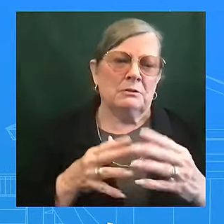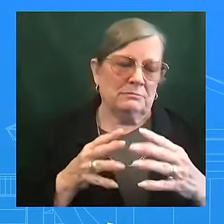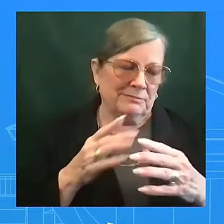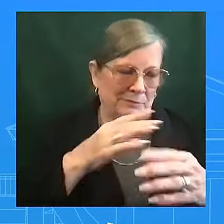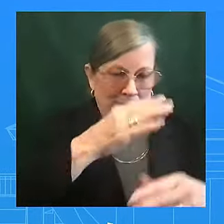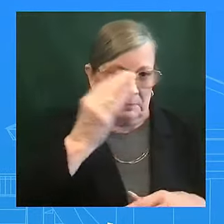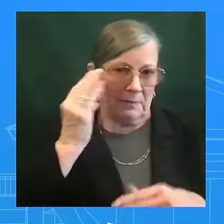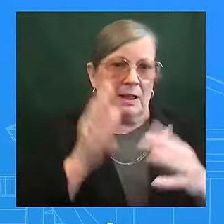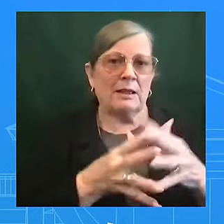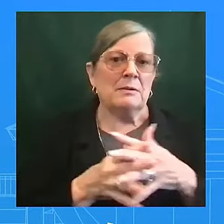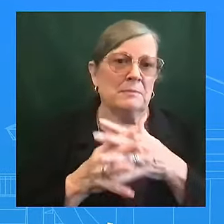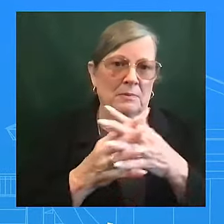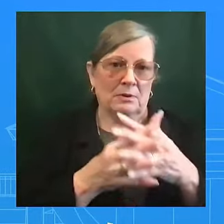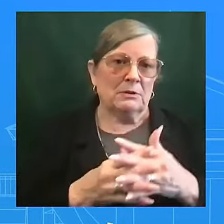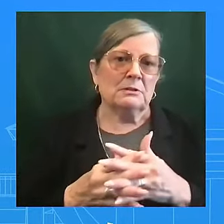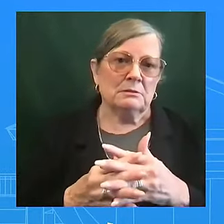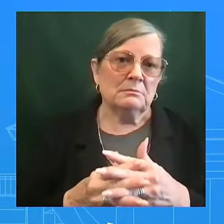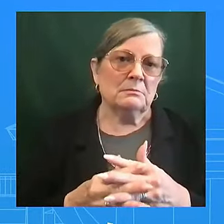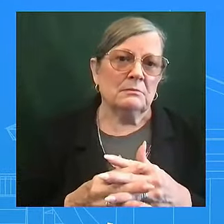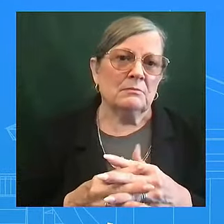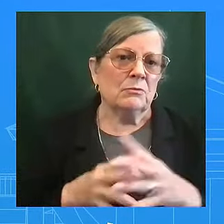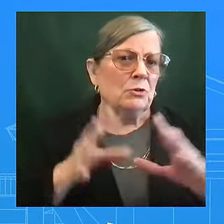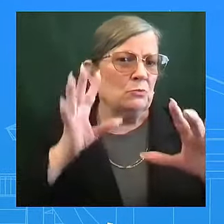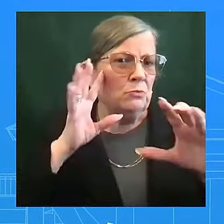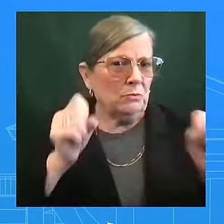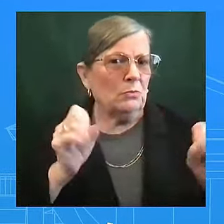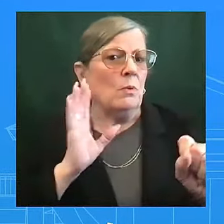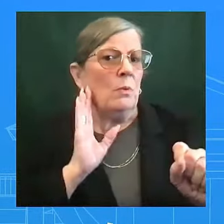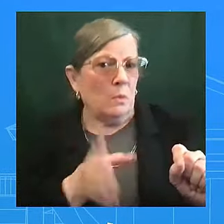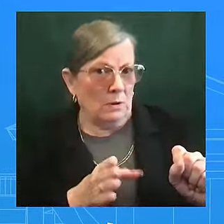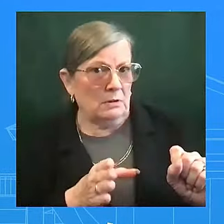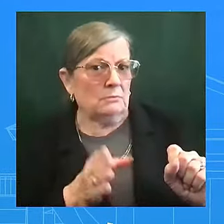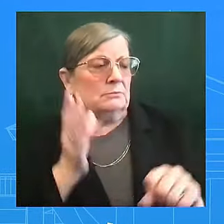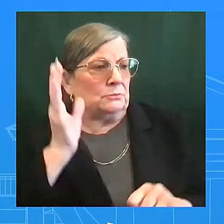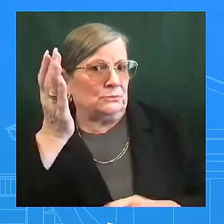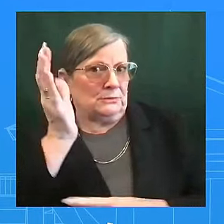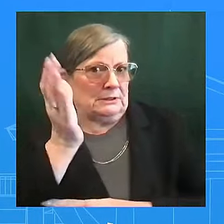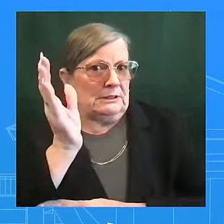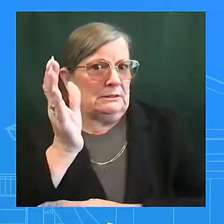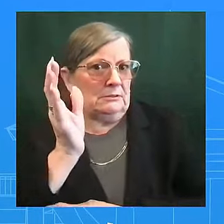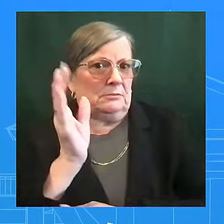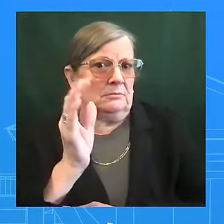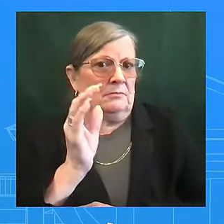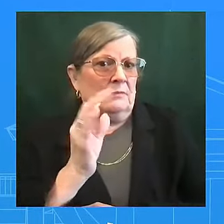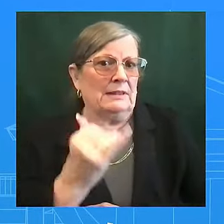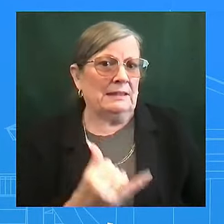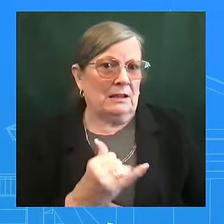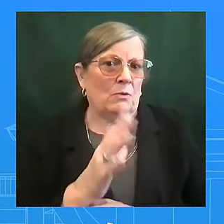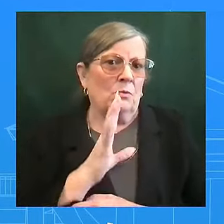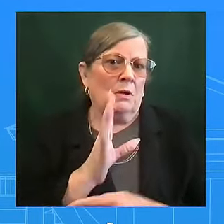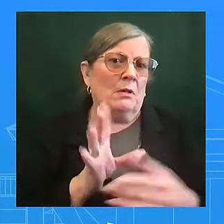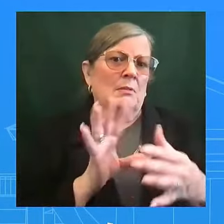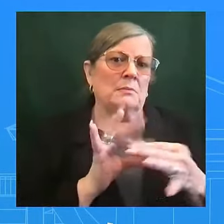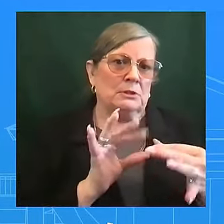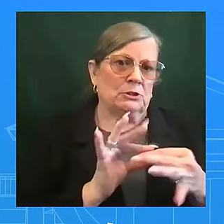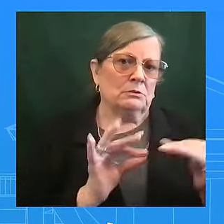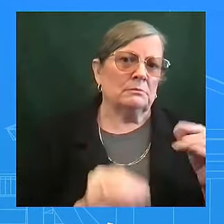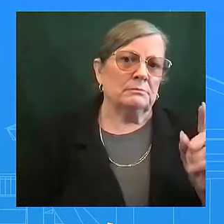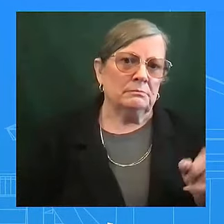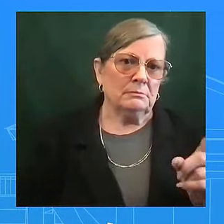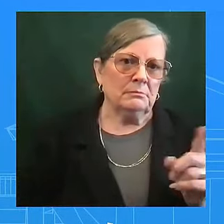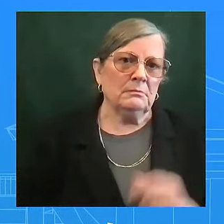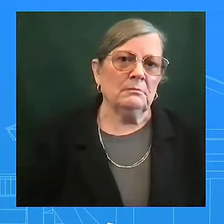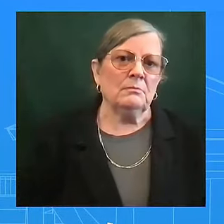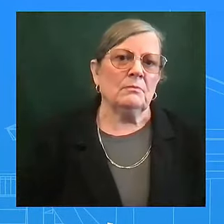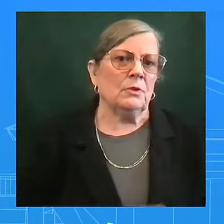I think, will touch on, and you will hear more from him on Friday. Is the president or vice president attending the Phoenix Awards and giving remarks